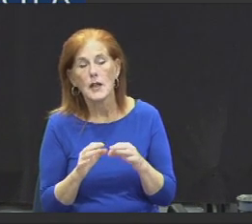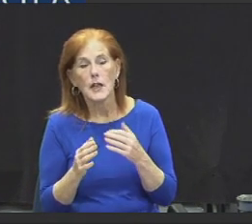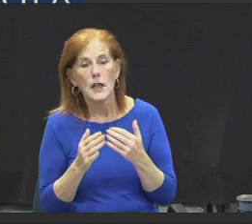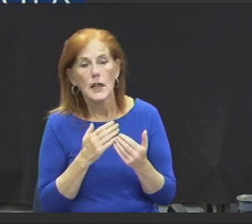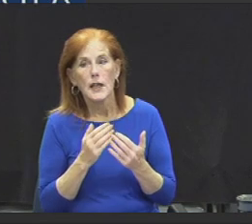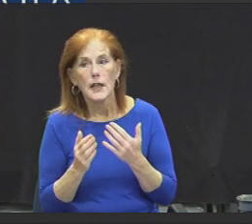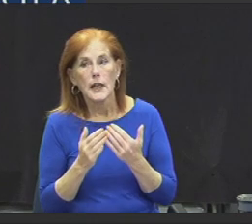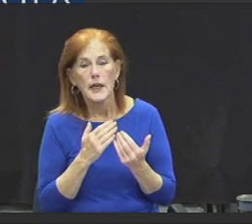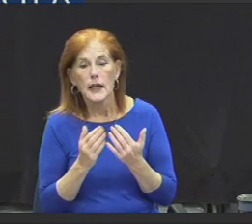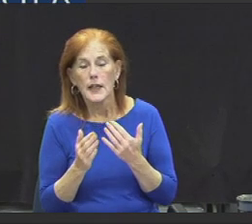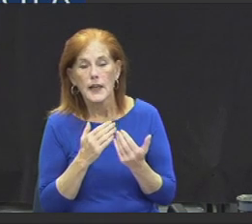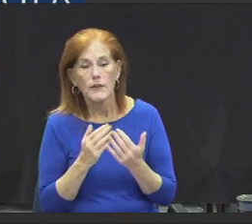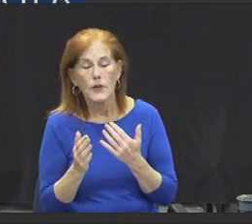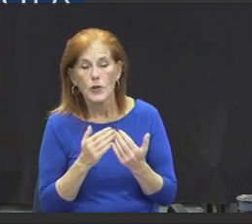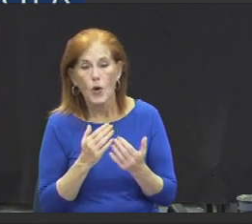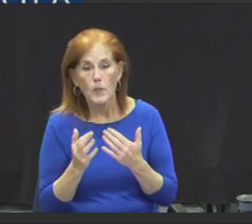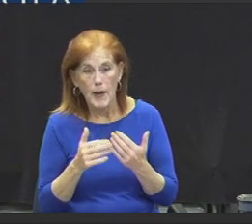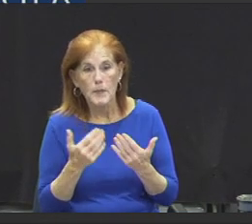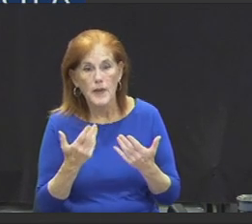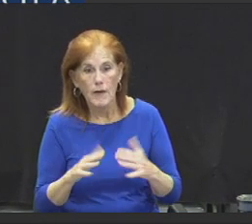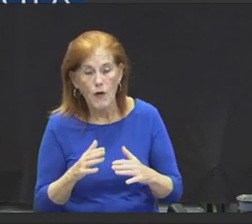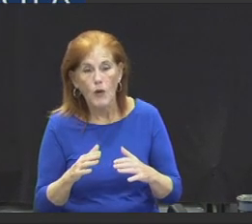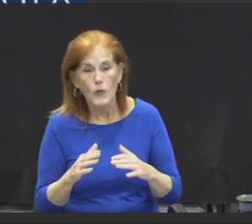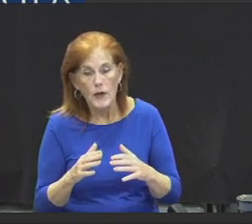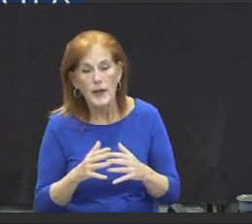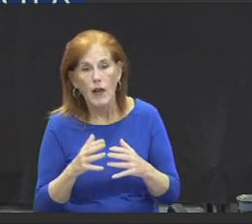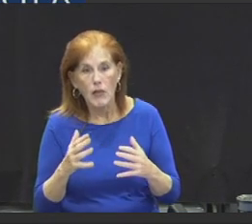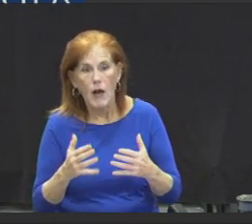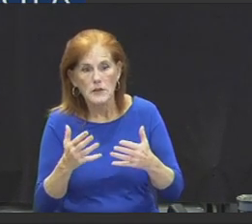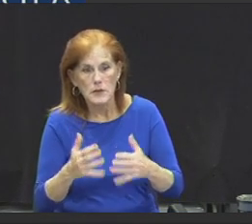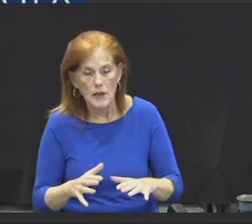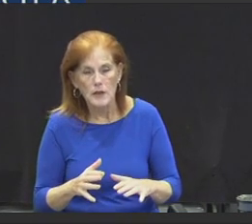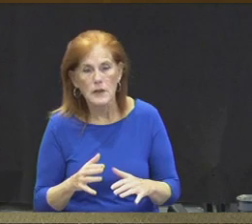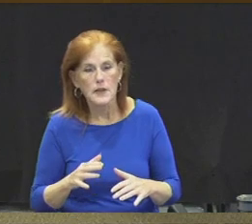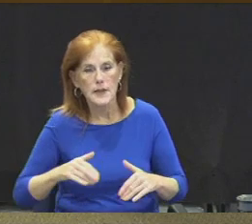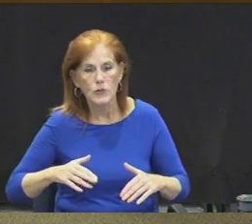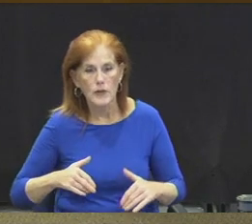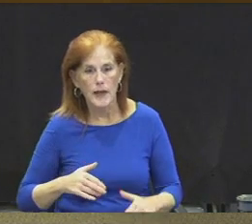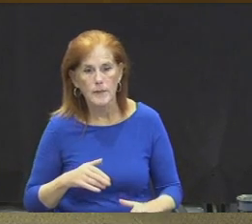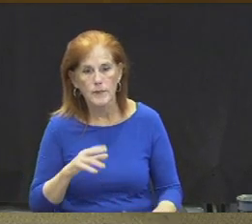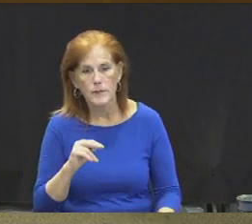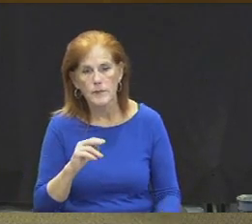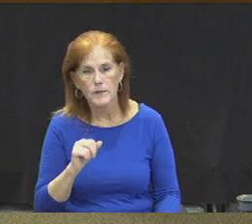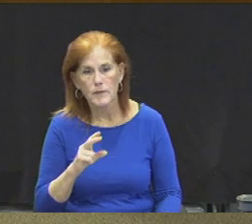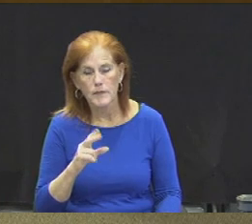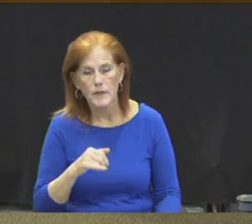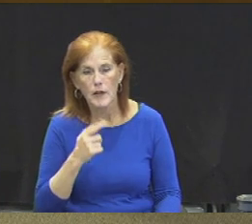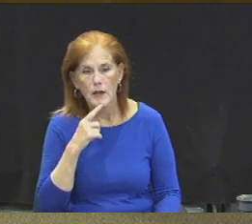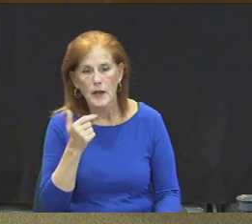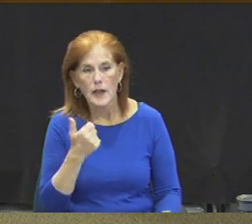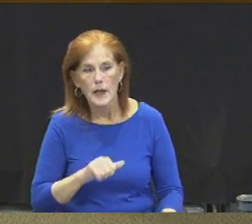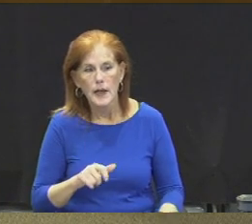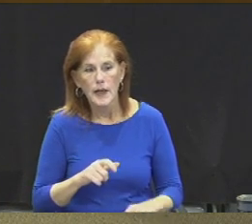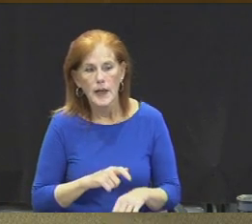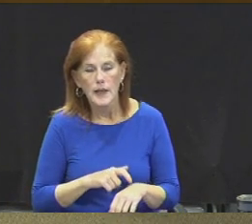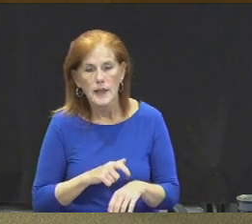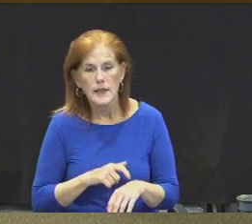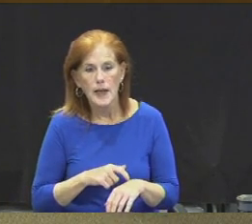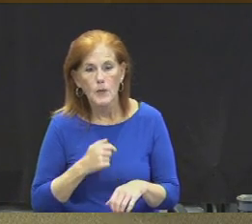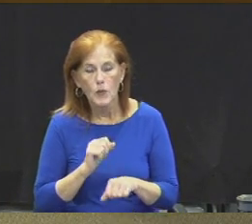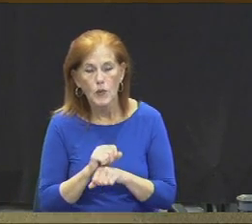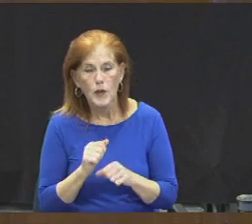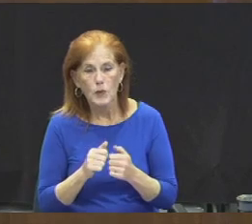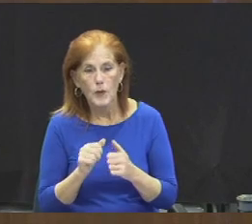even as far down the road as we are. I think it's still possible. Well, one of the things I find that any time that we're working